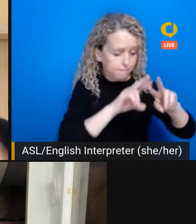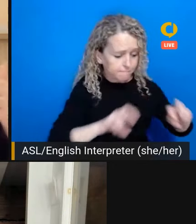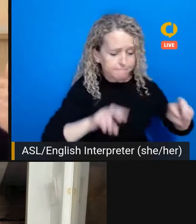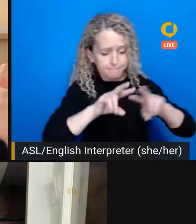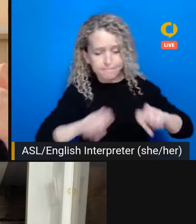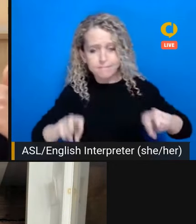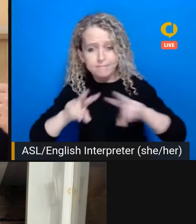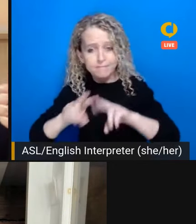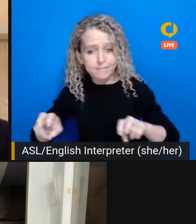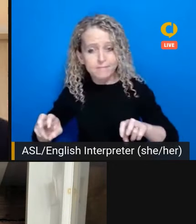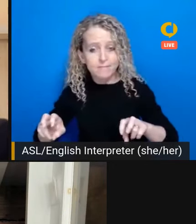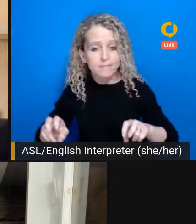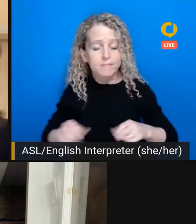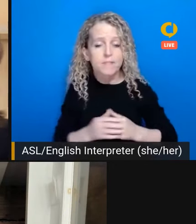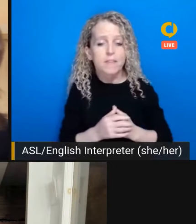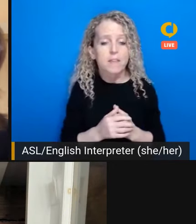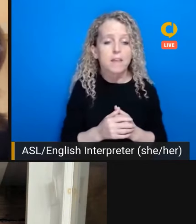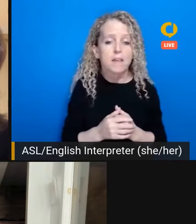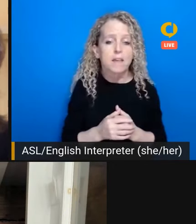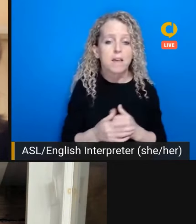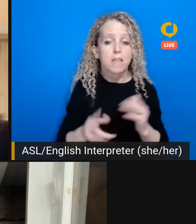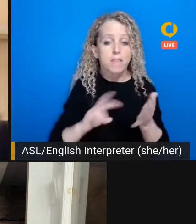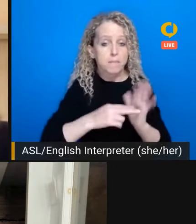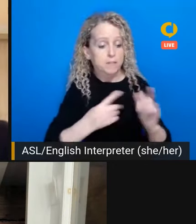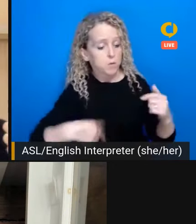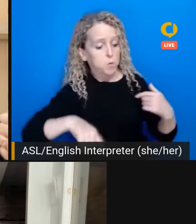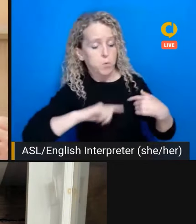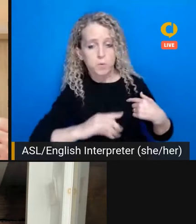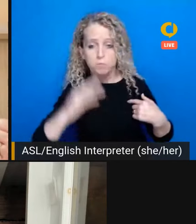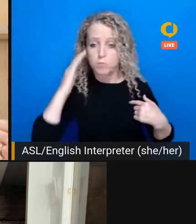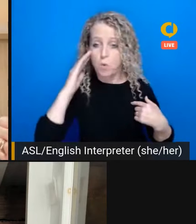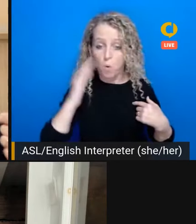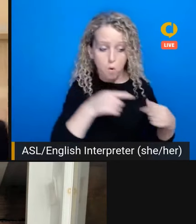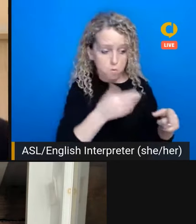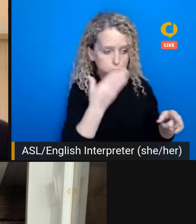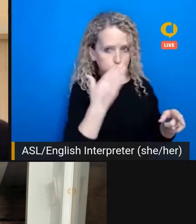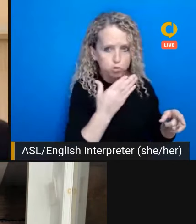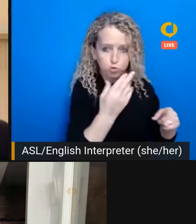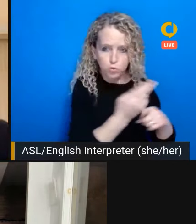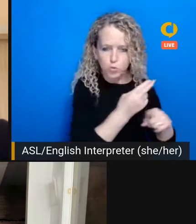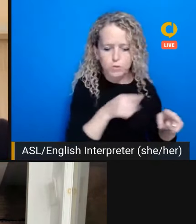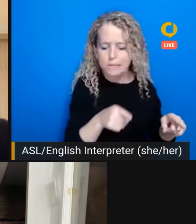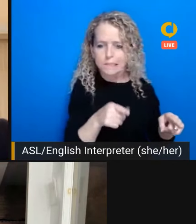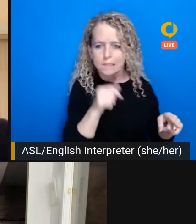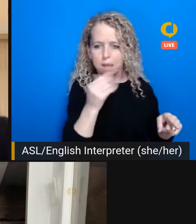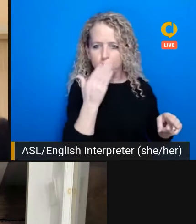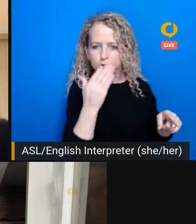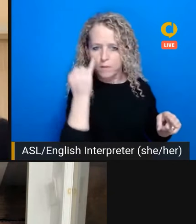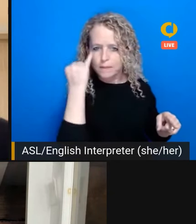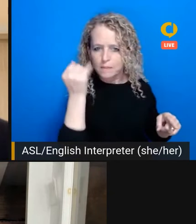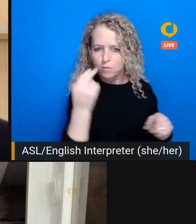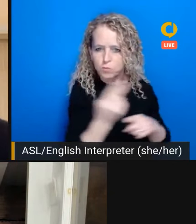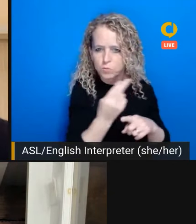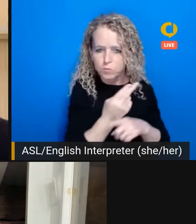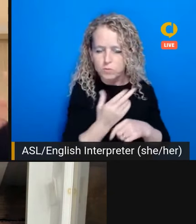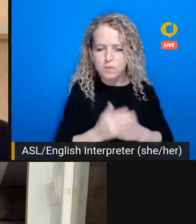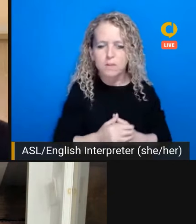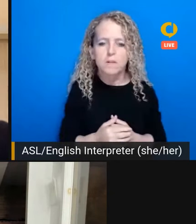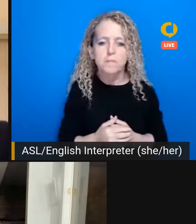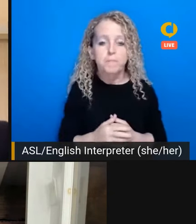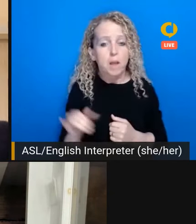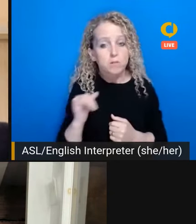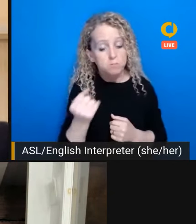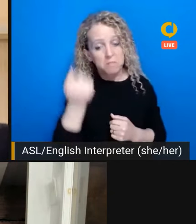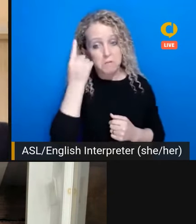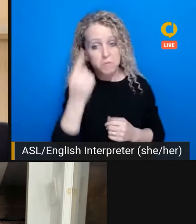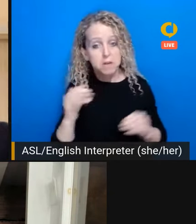to, first of all, know whether it's good to use or not. Second of all, understand, and maybe